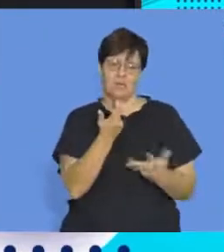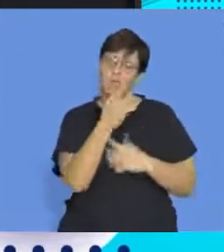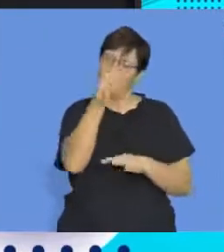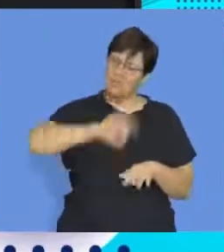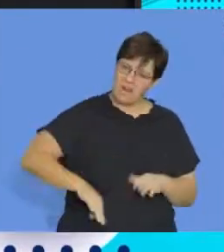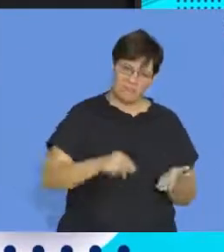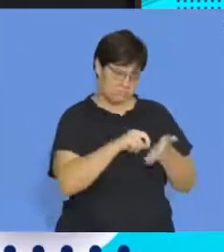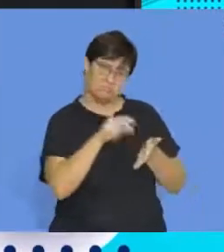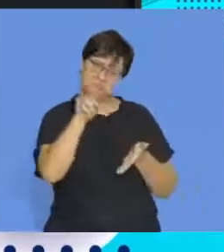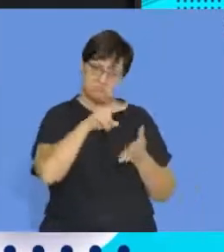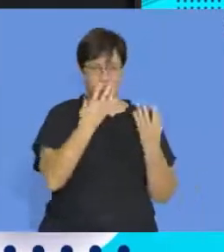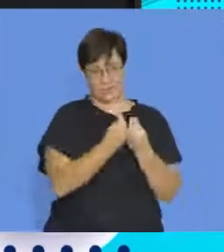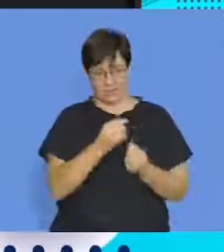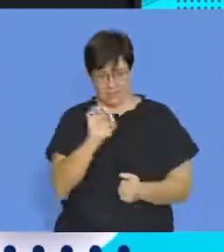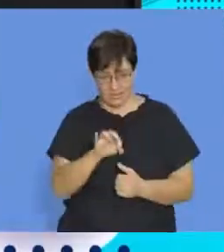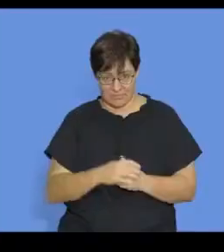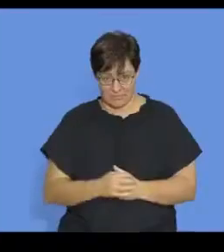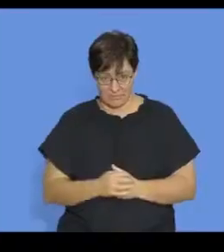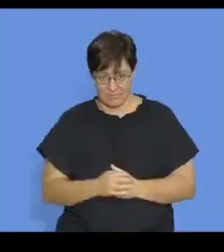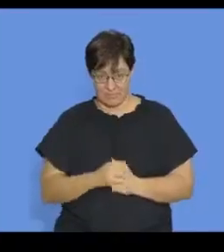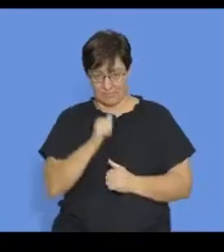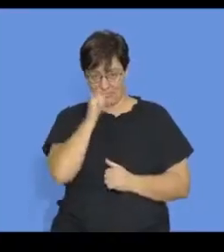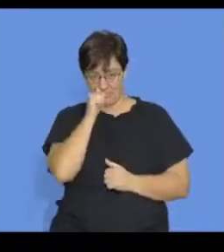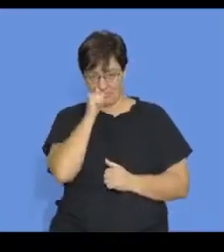lesson. So let's get started.